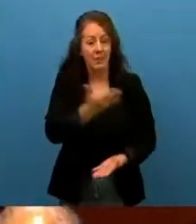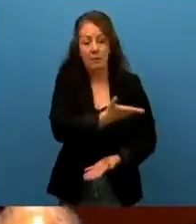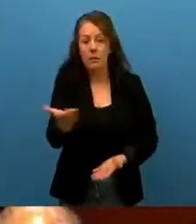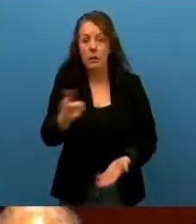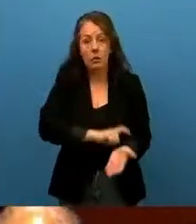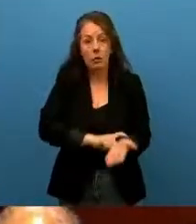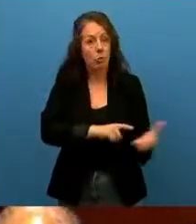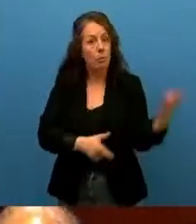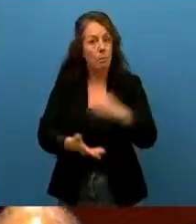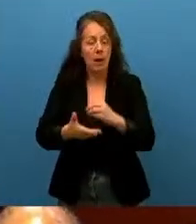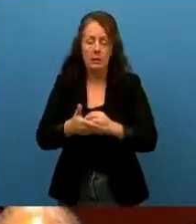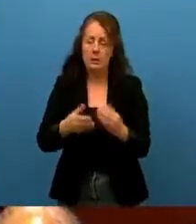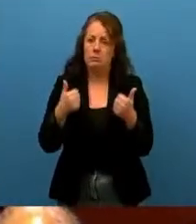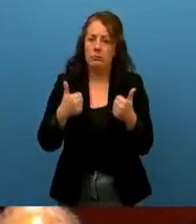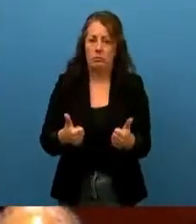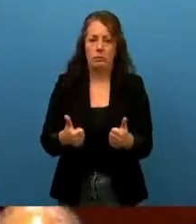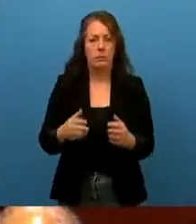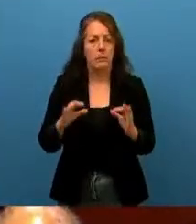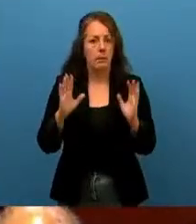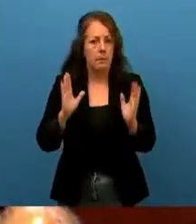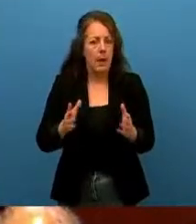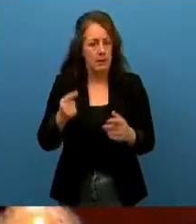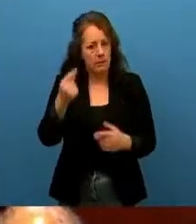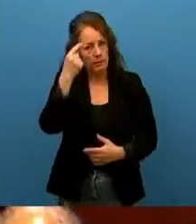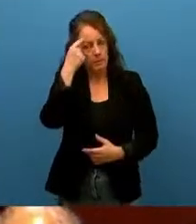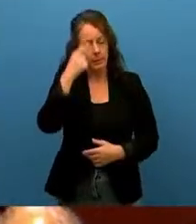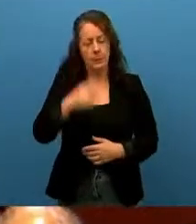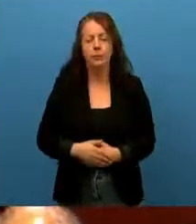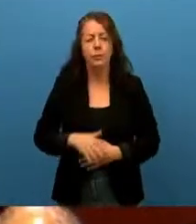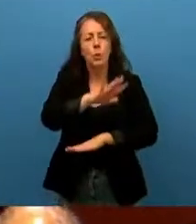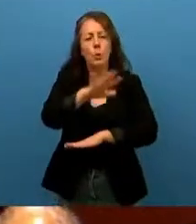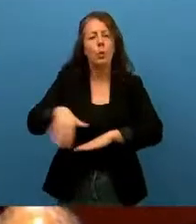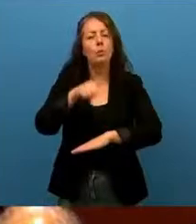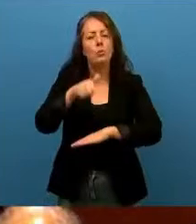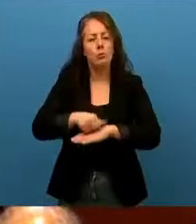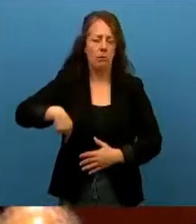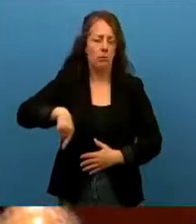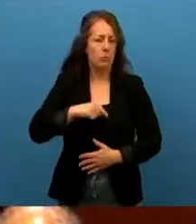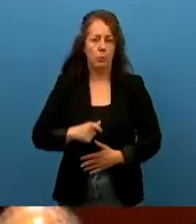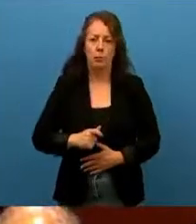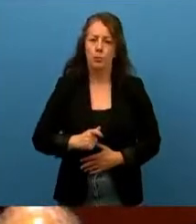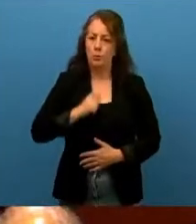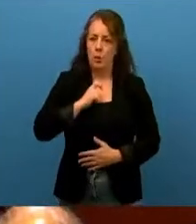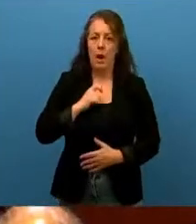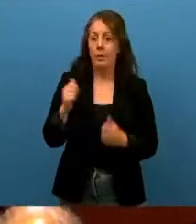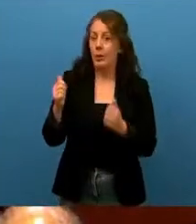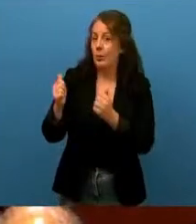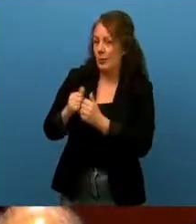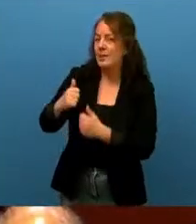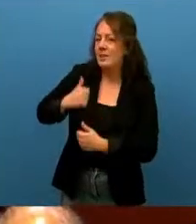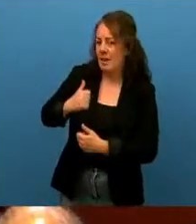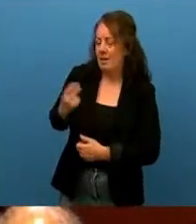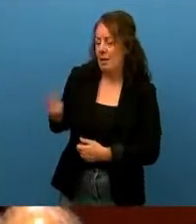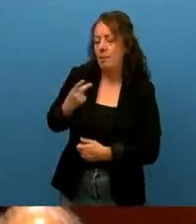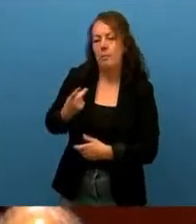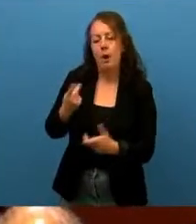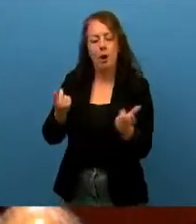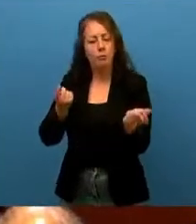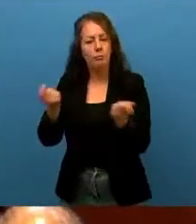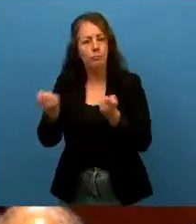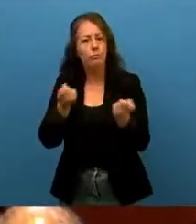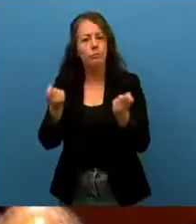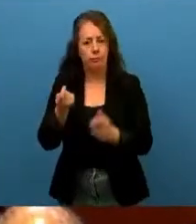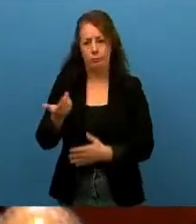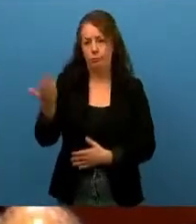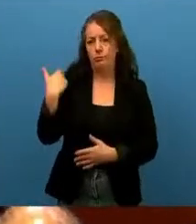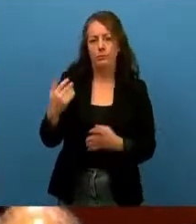this. Australia was proud to co-facilitate, alongside Canada, of the historic intersessional meetings of the